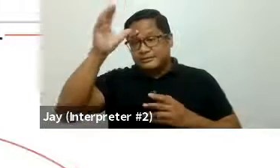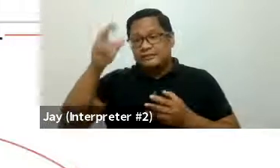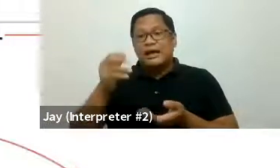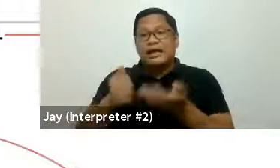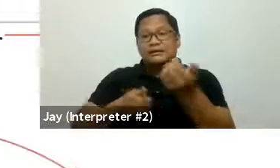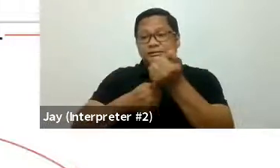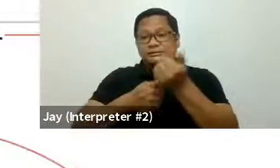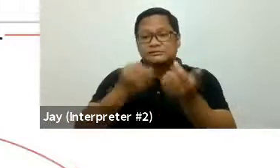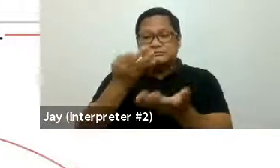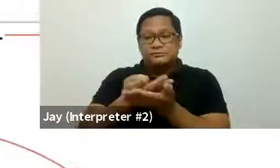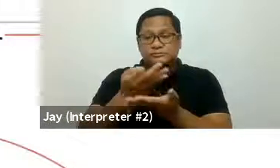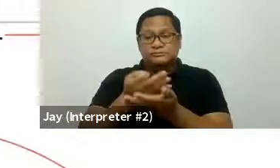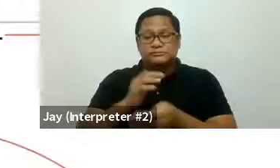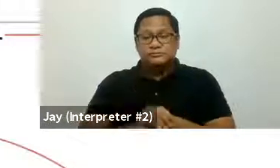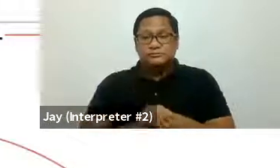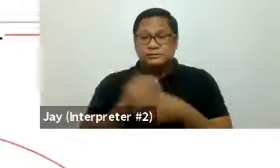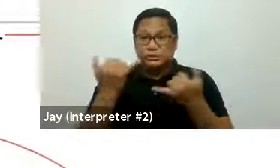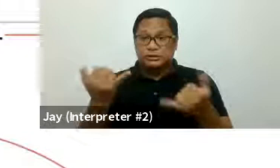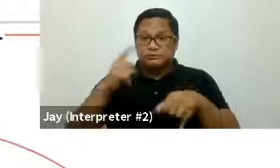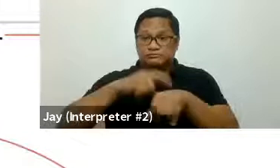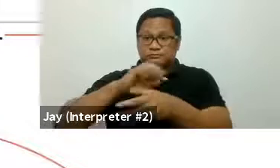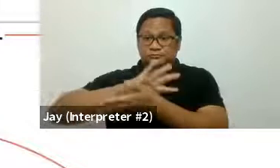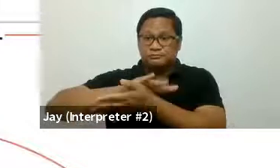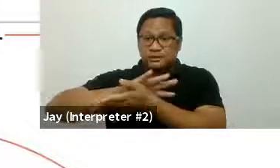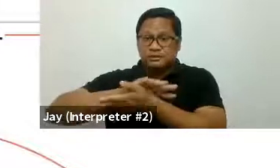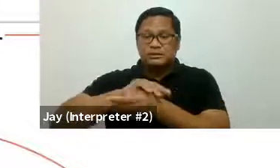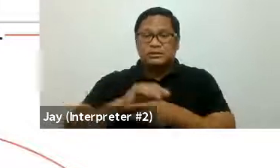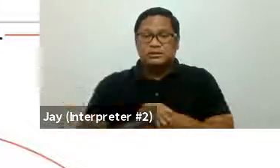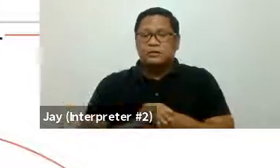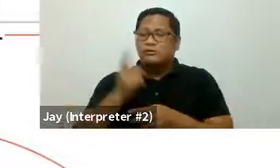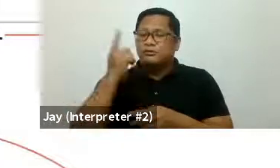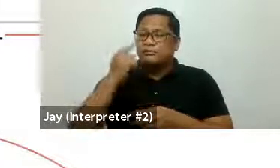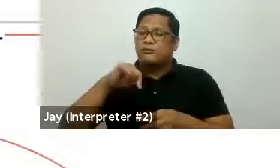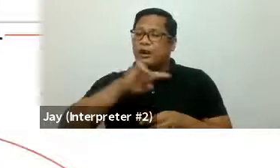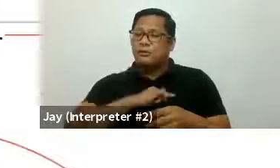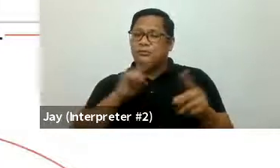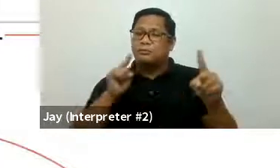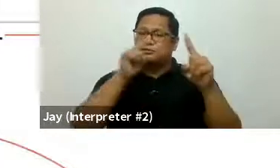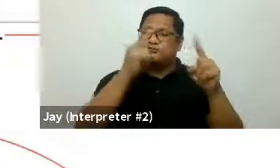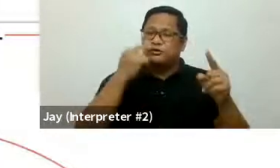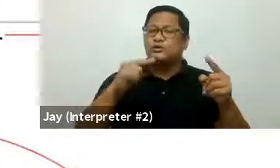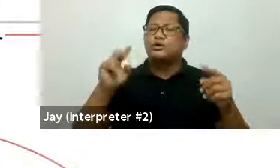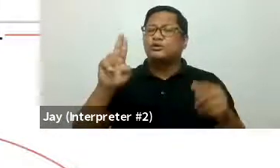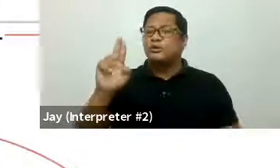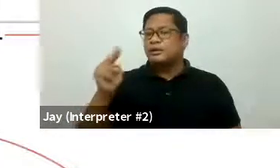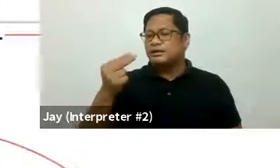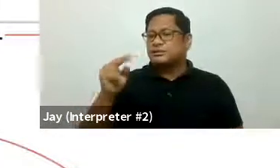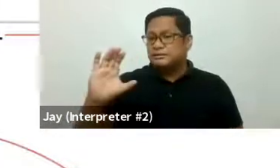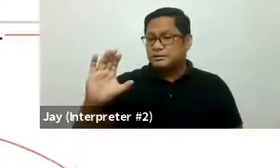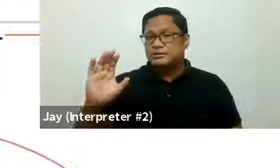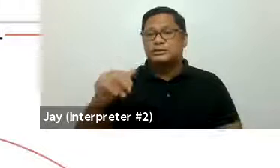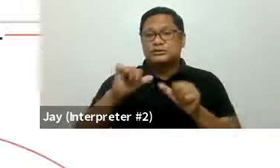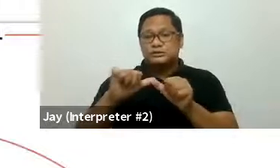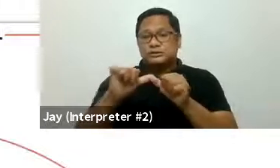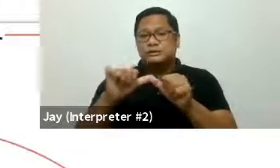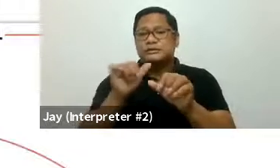And during this time of pandemic, in pursuit of our universal health care, the sustainable development goals, including